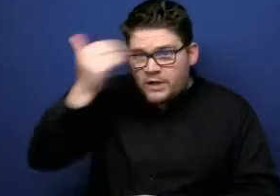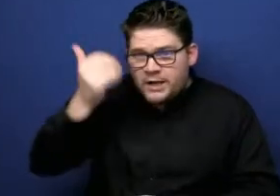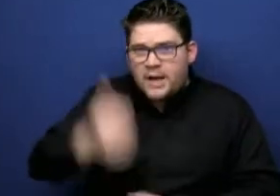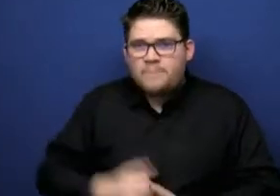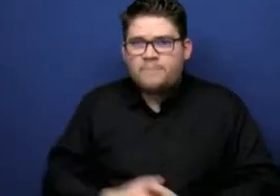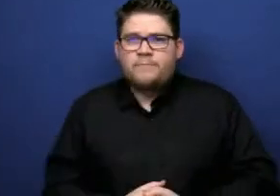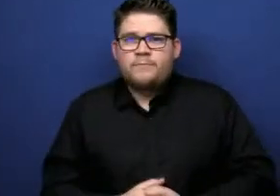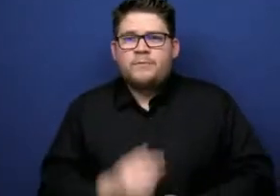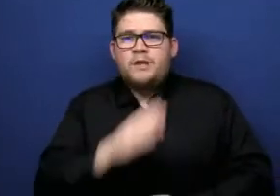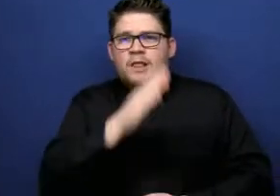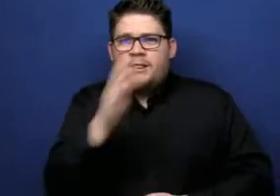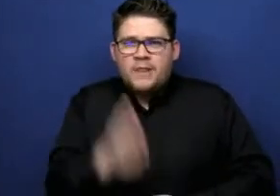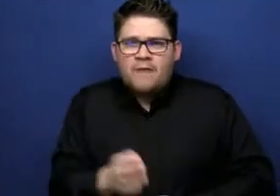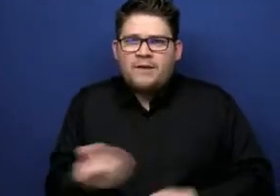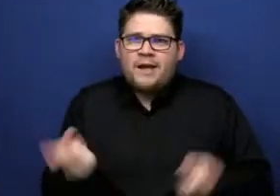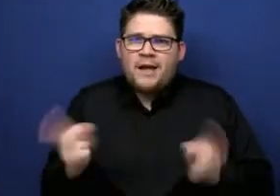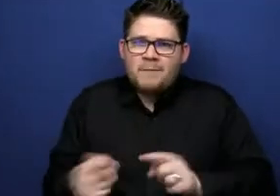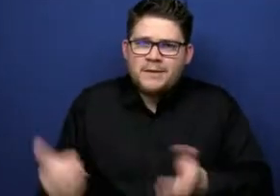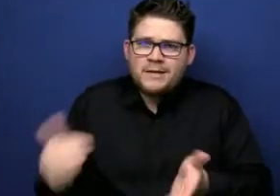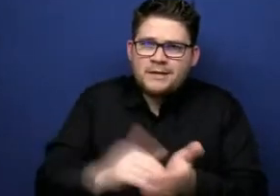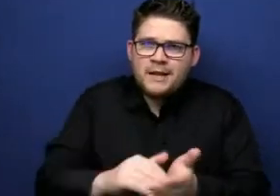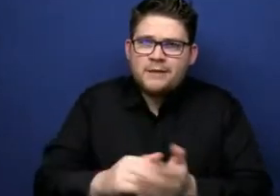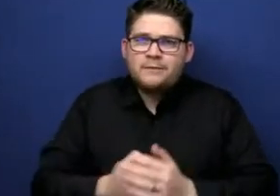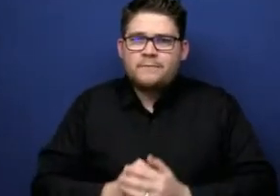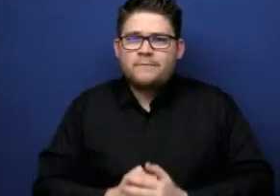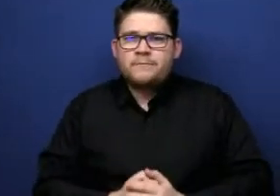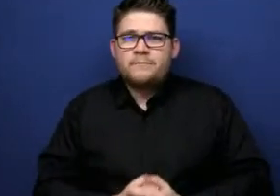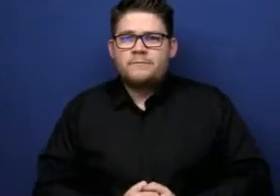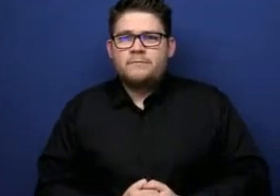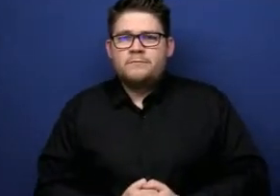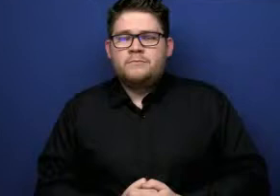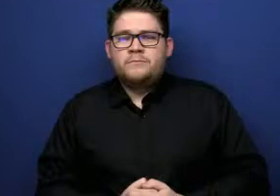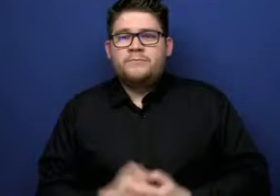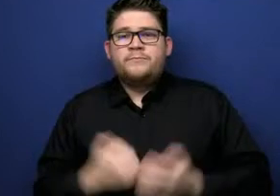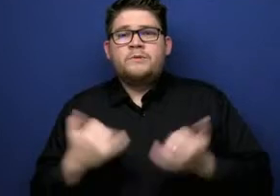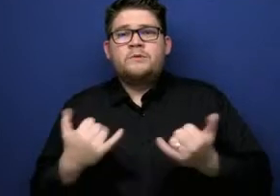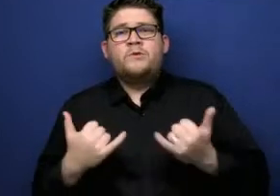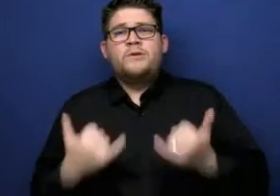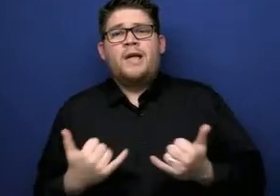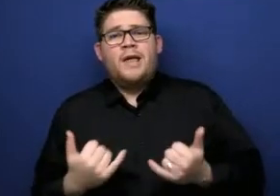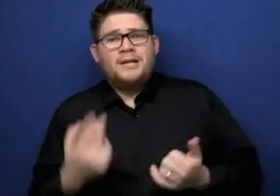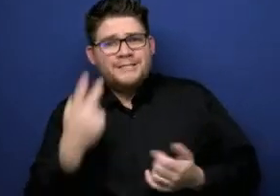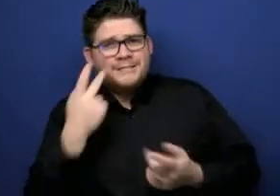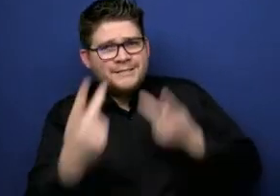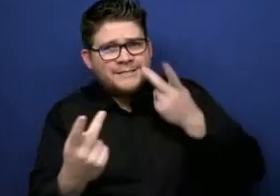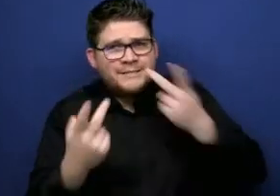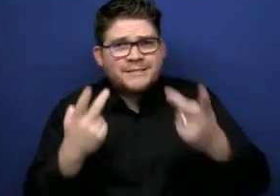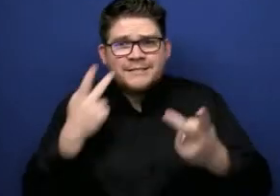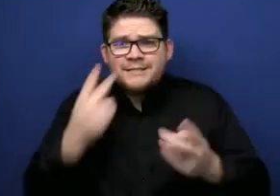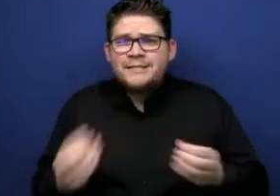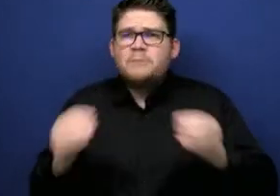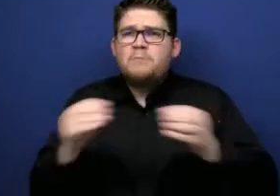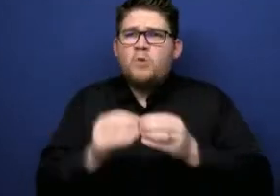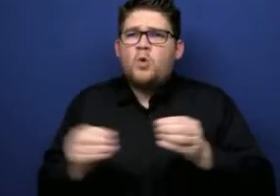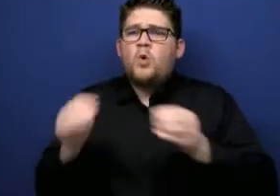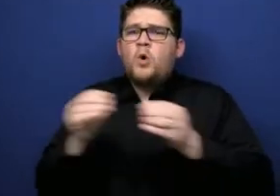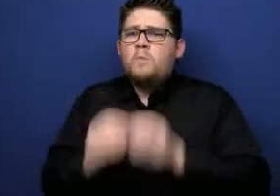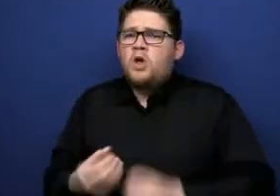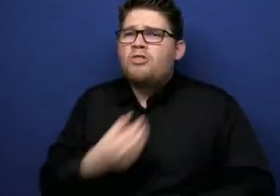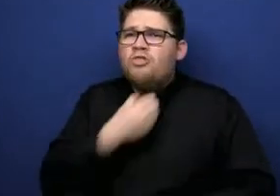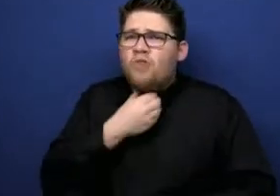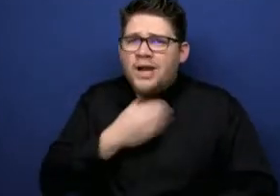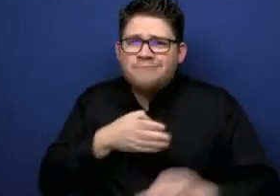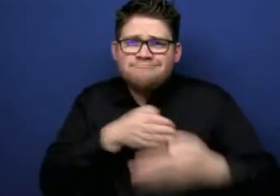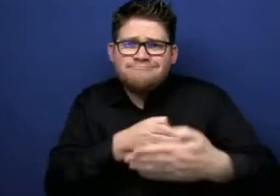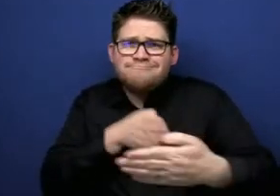in light of the ongoing threats of violence and discrimination Jewish people are facing worldwide today. Here in